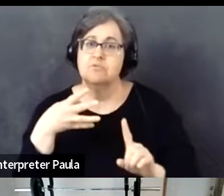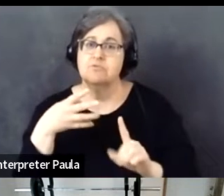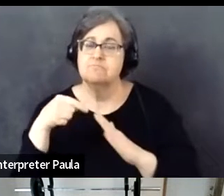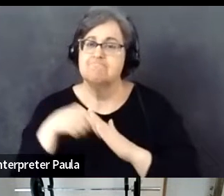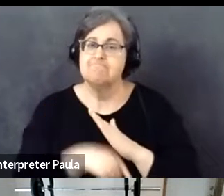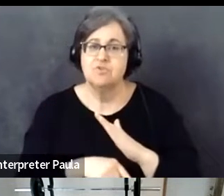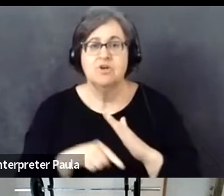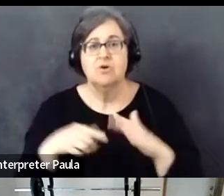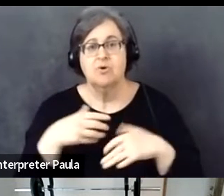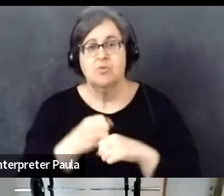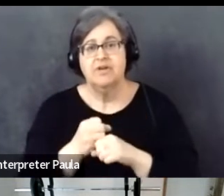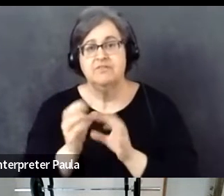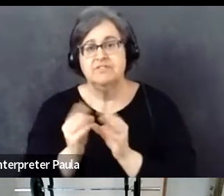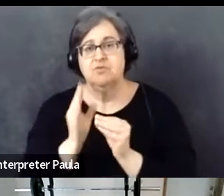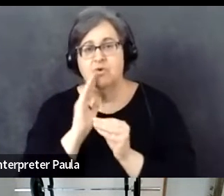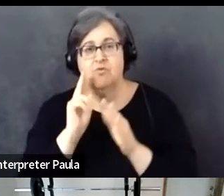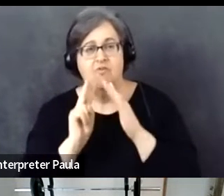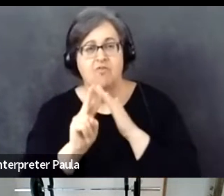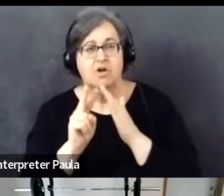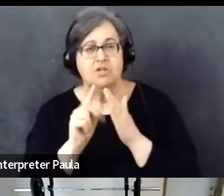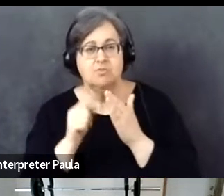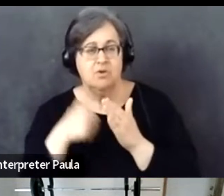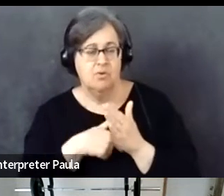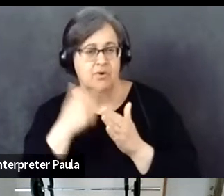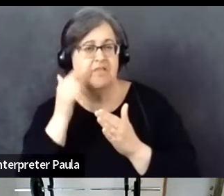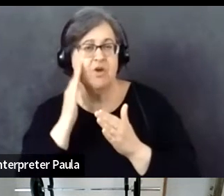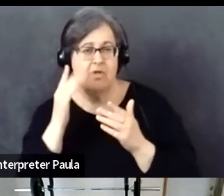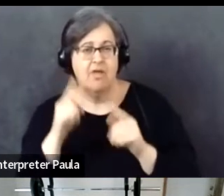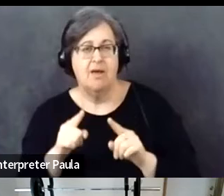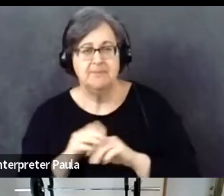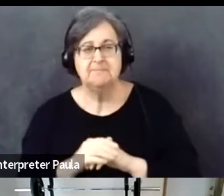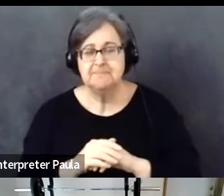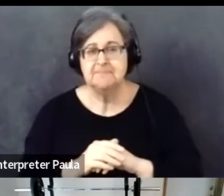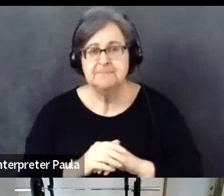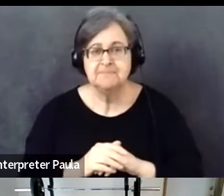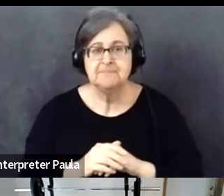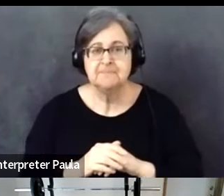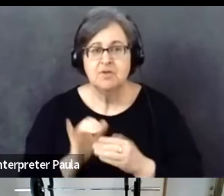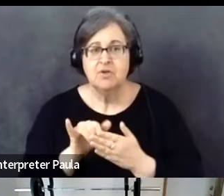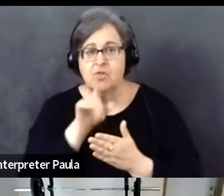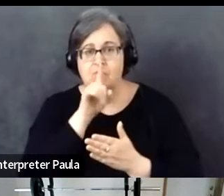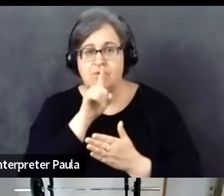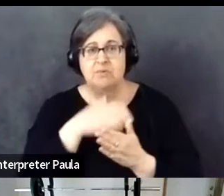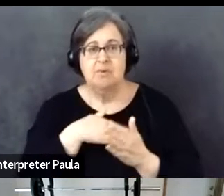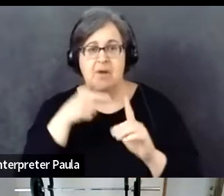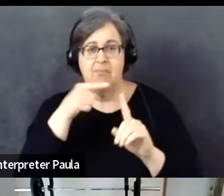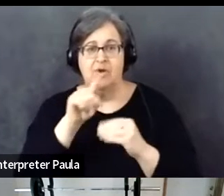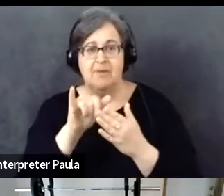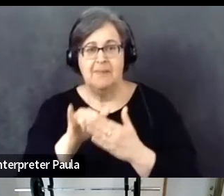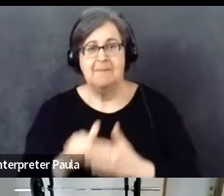really also kind of forecast what we think is going to be happening the next year. So that was really my point on that.